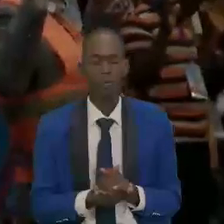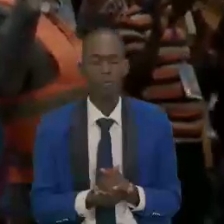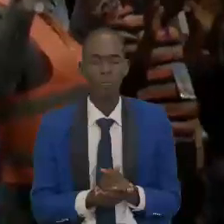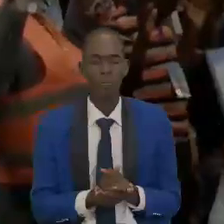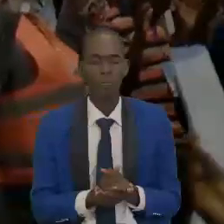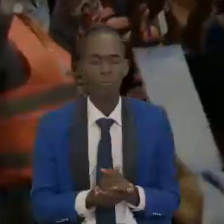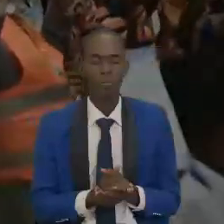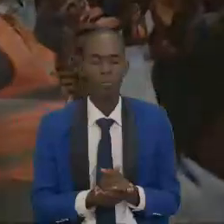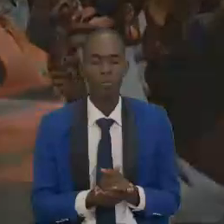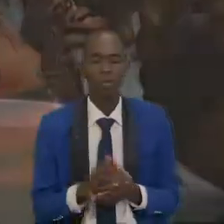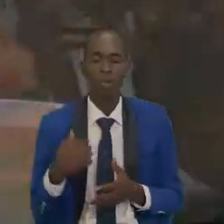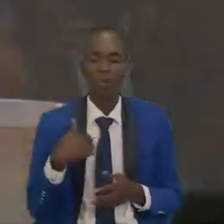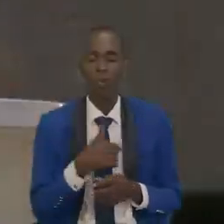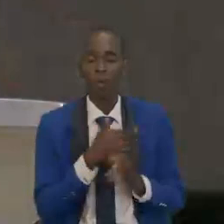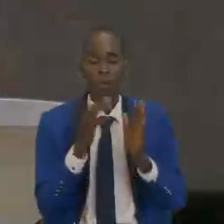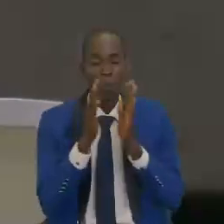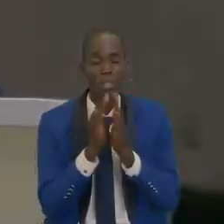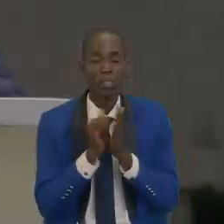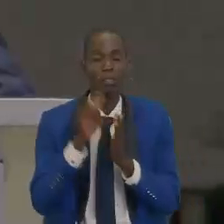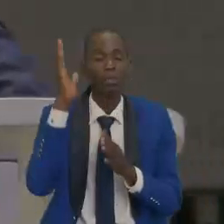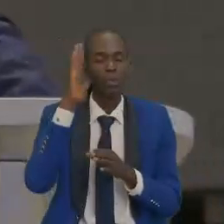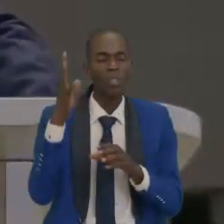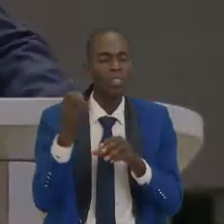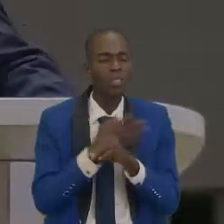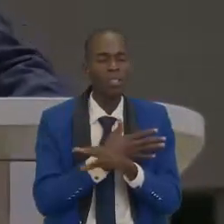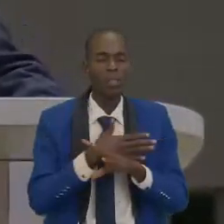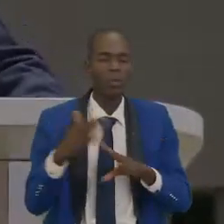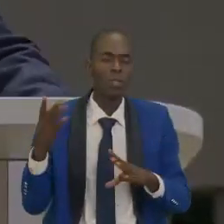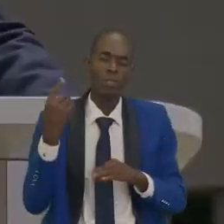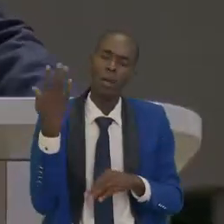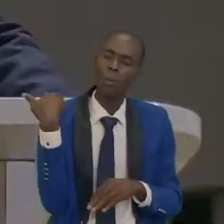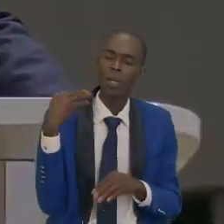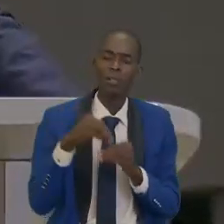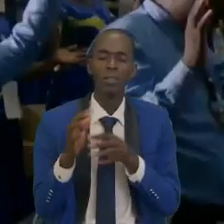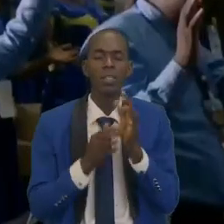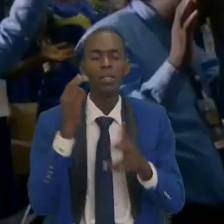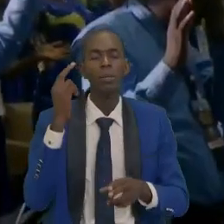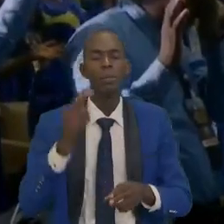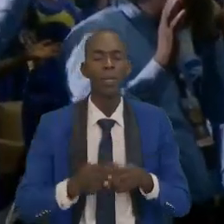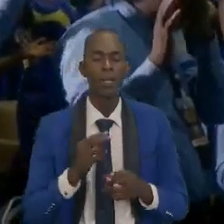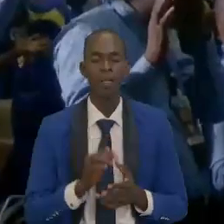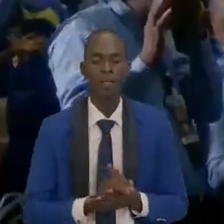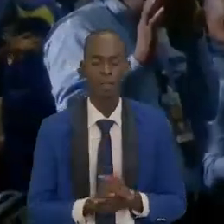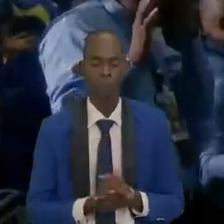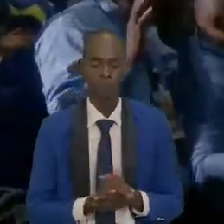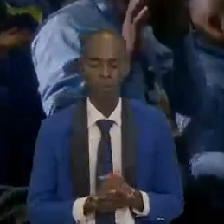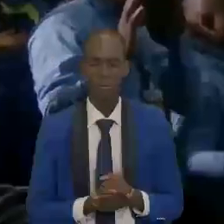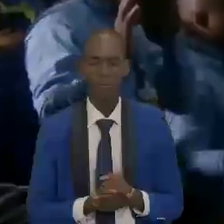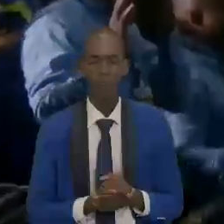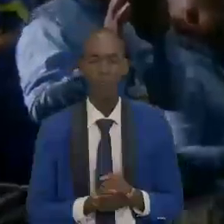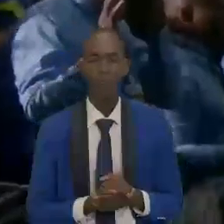we pray your wife out the past in Jesus name foreign